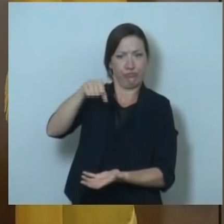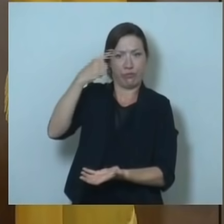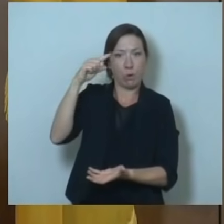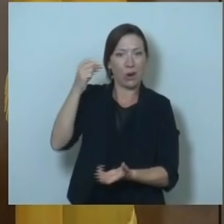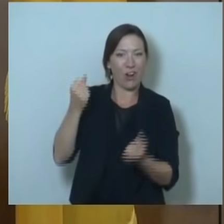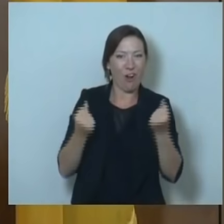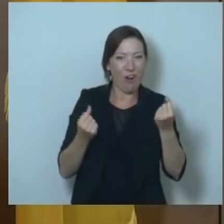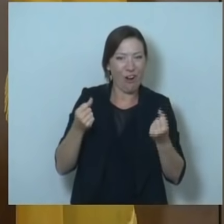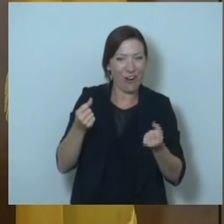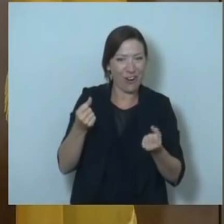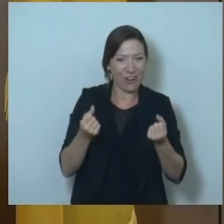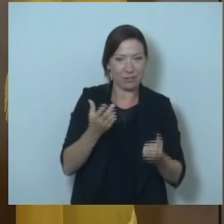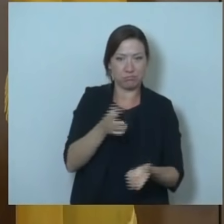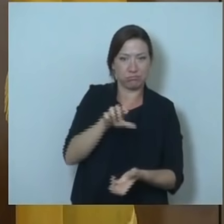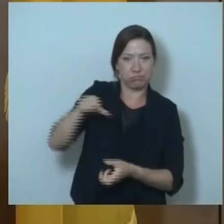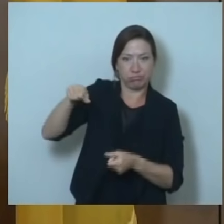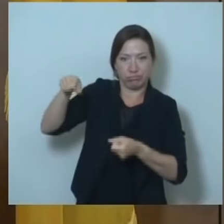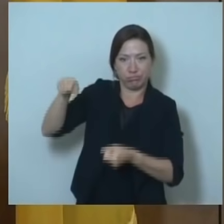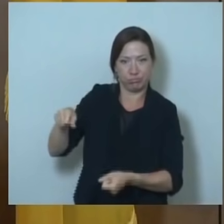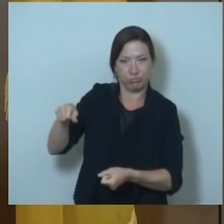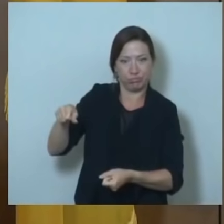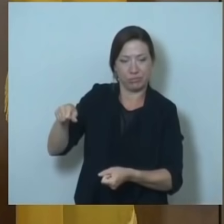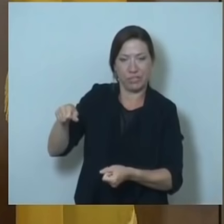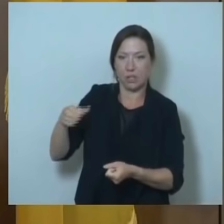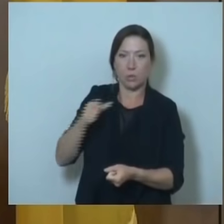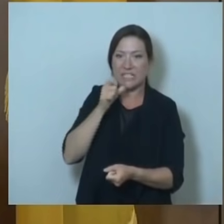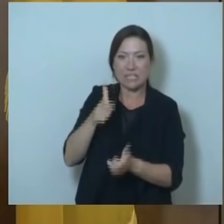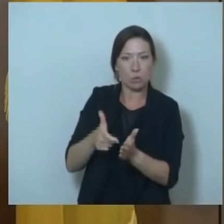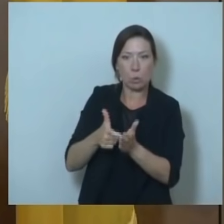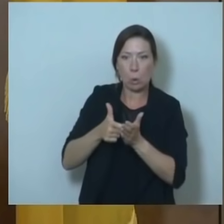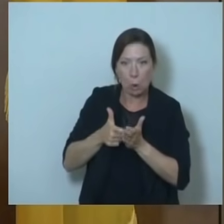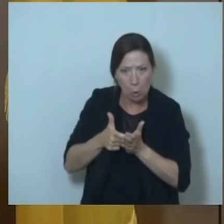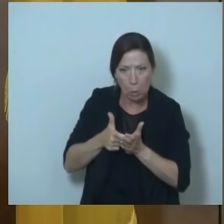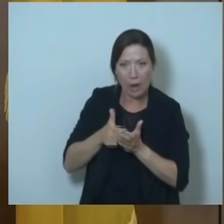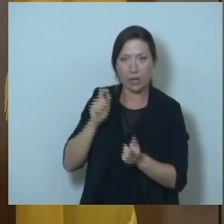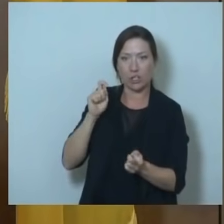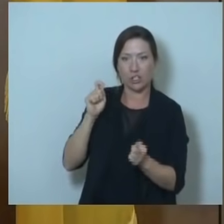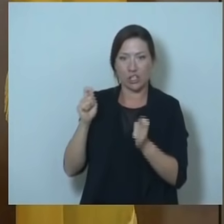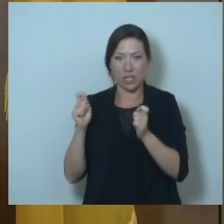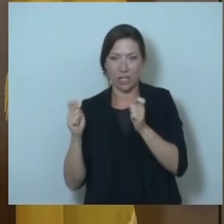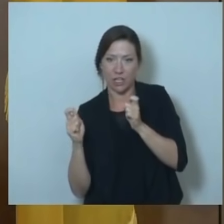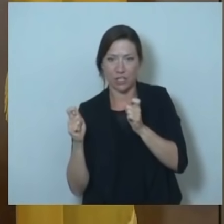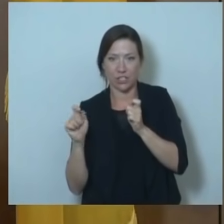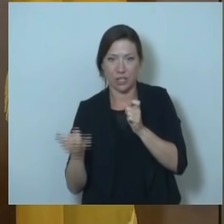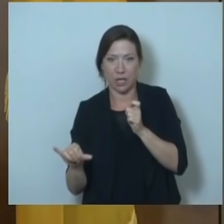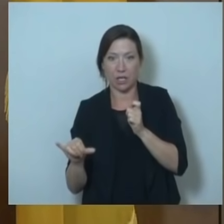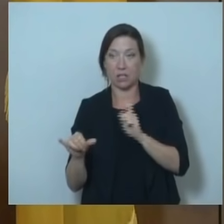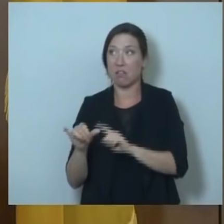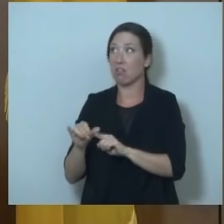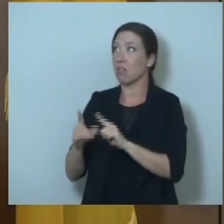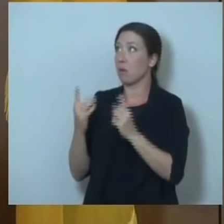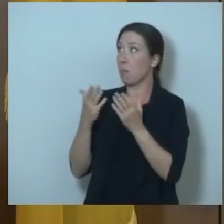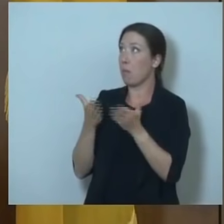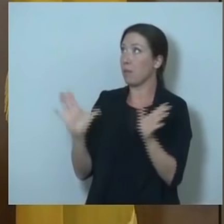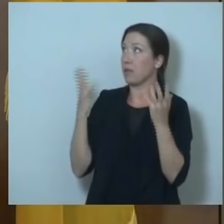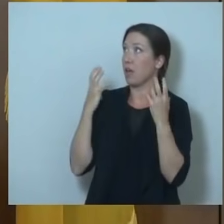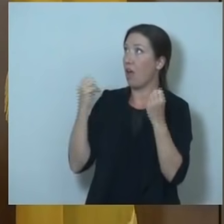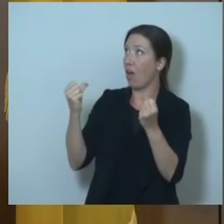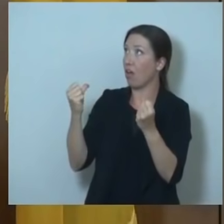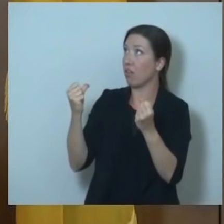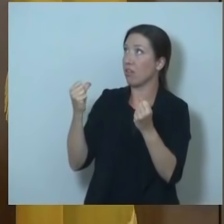looking at their public health and their data about childhood safety and the amount